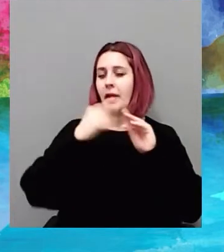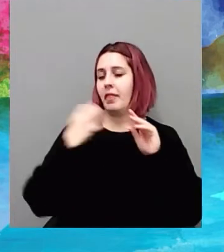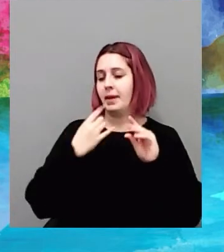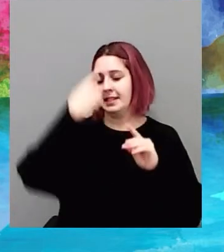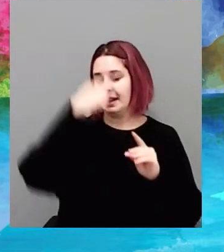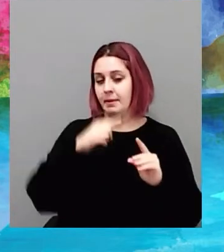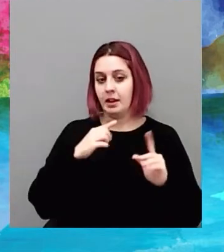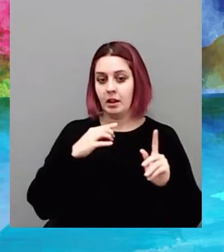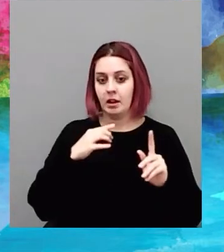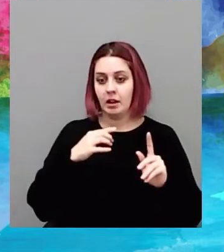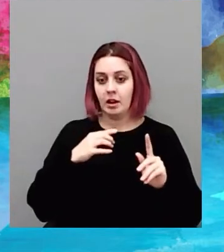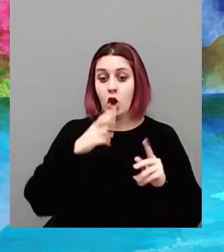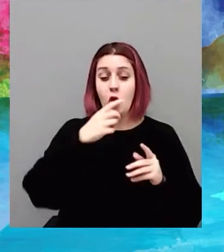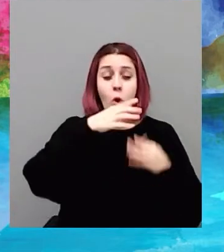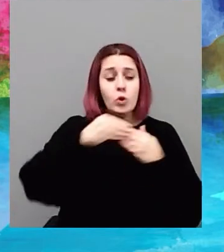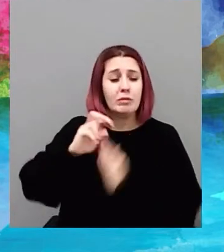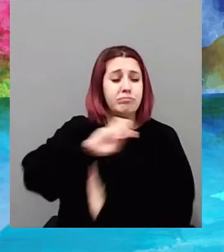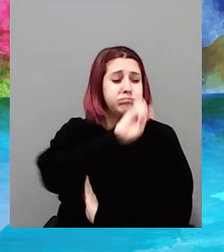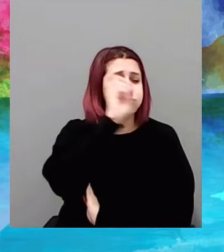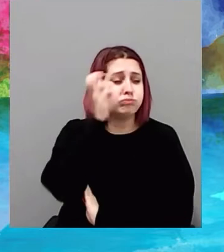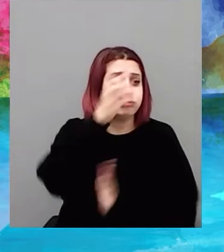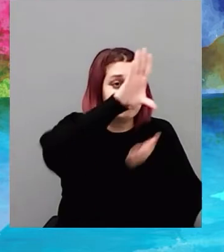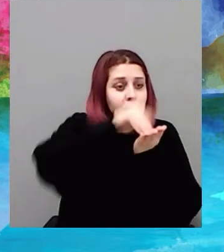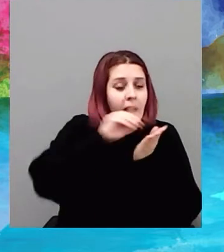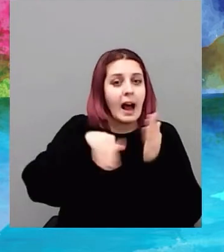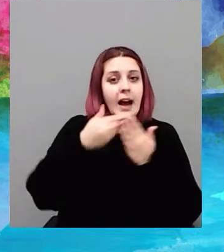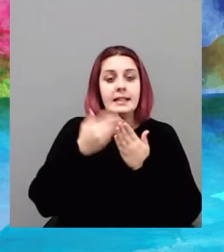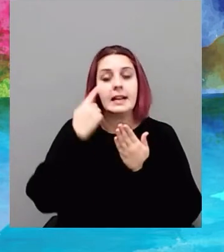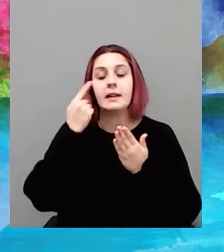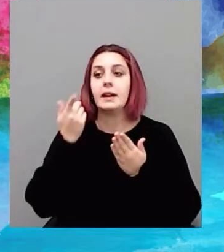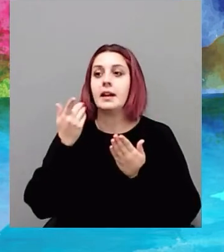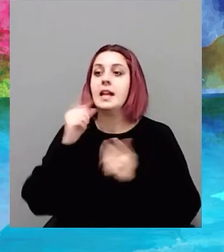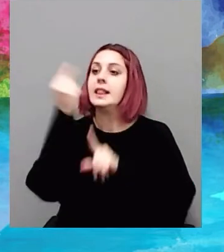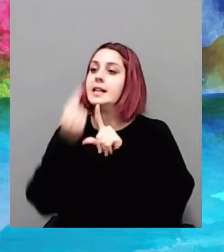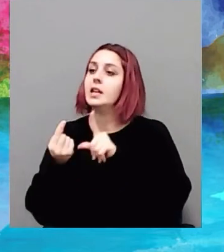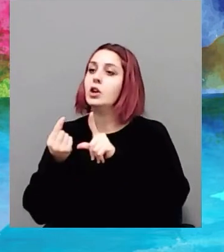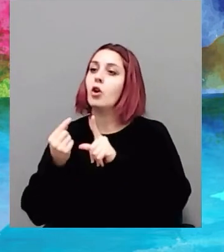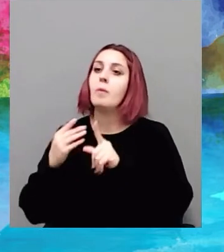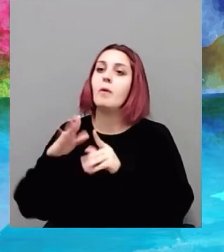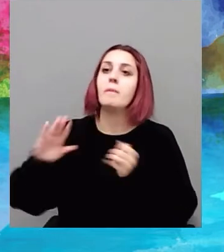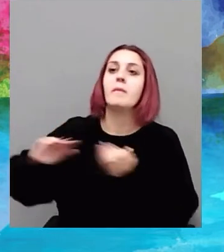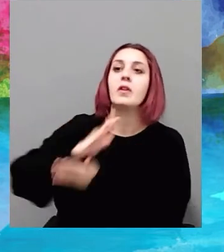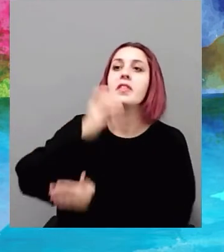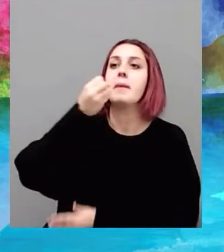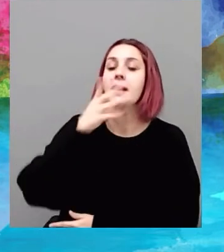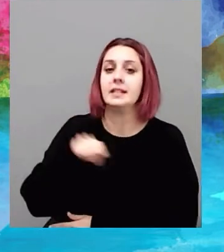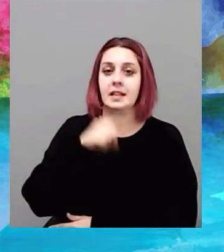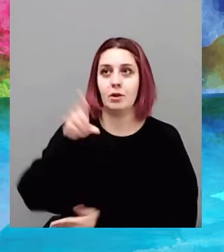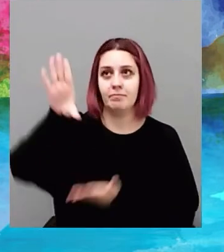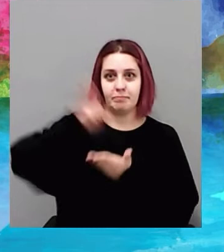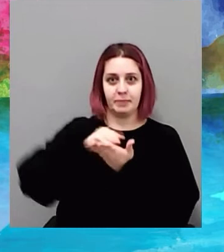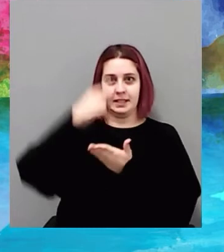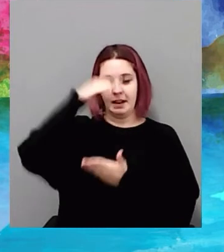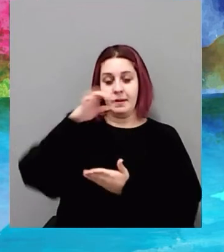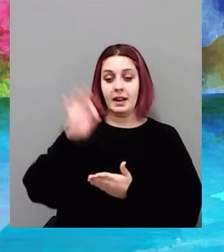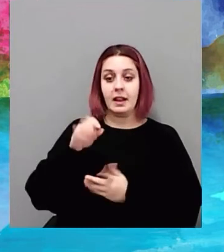And participation with a great diversity of users to be able to measure the impact of the program